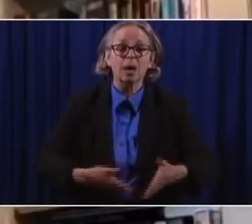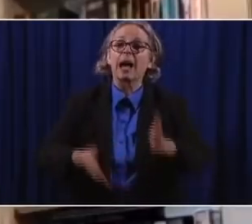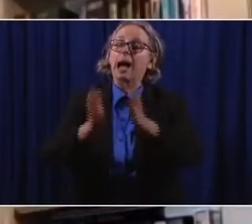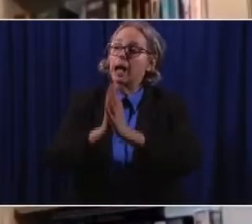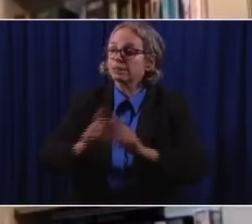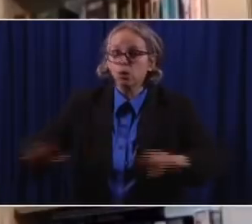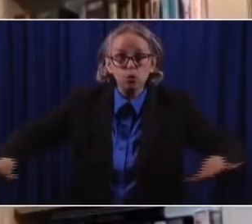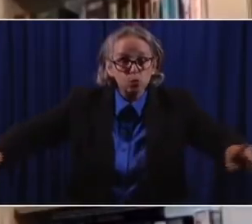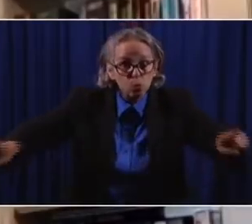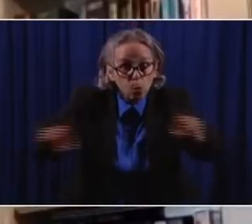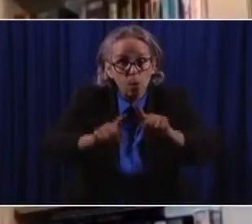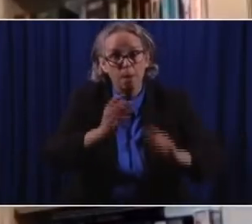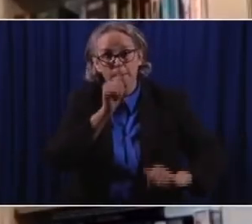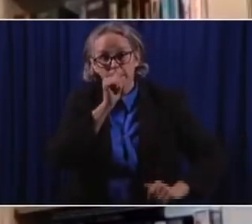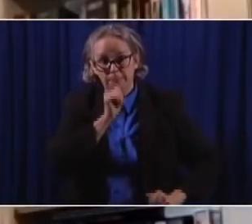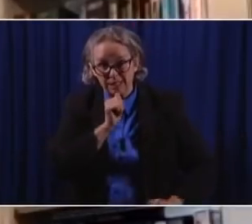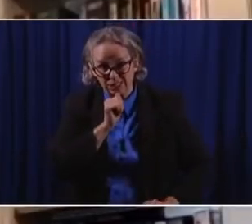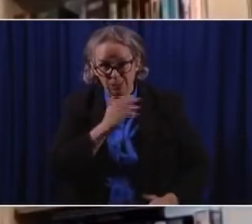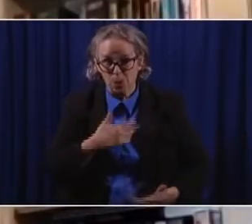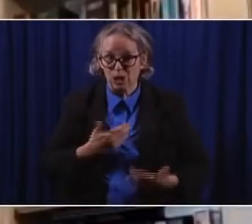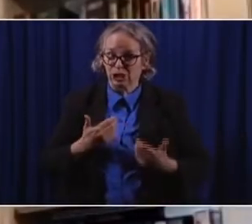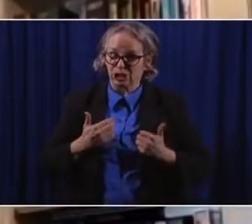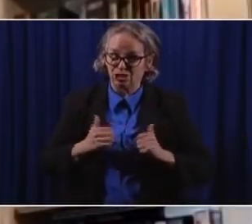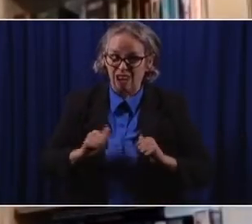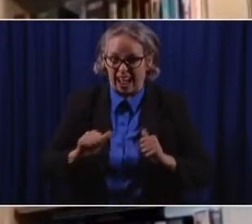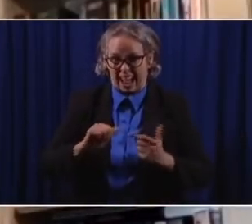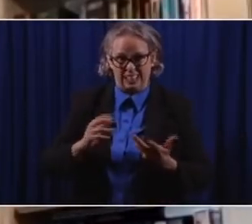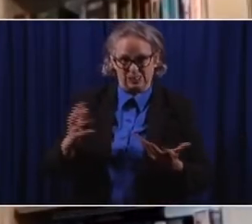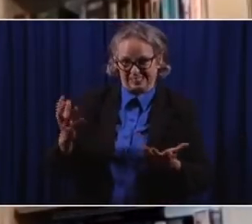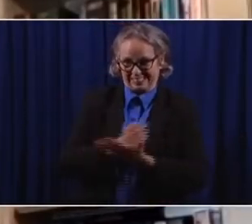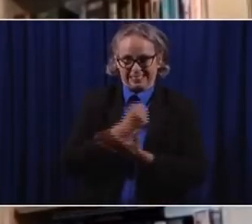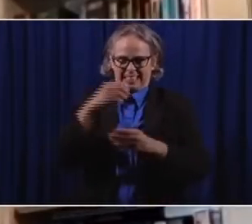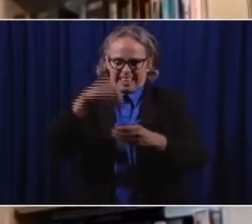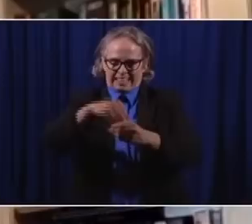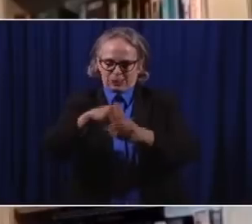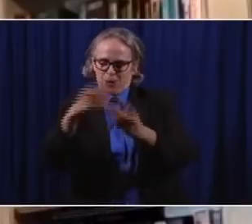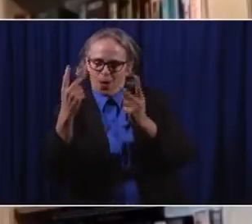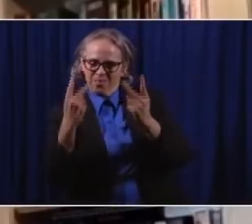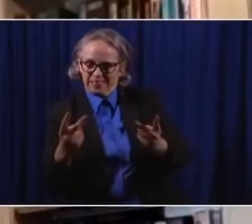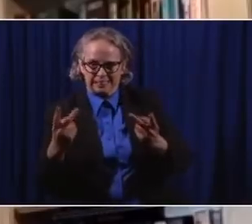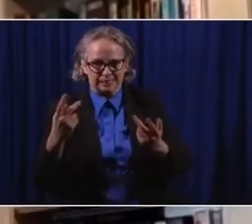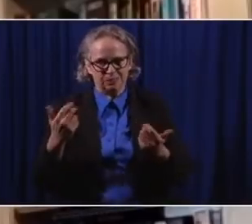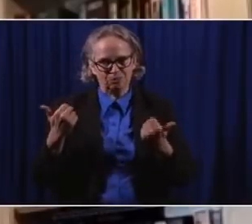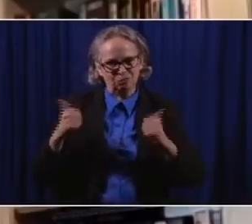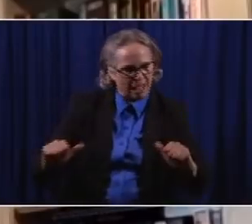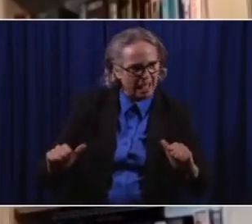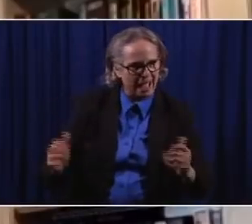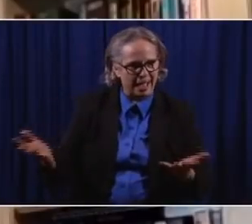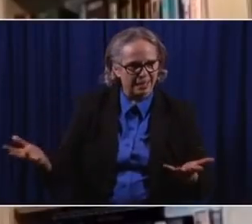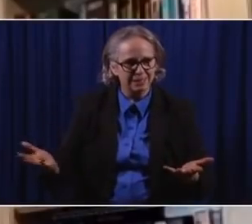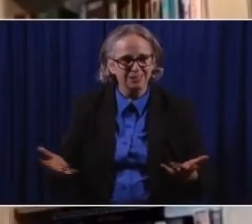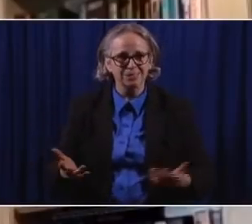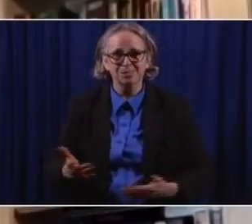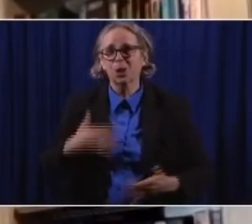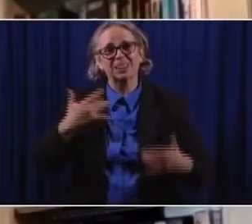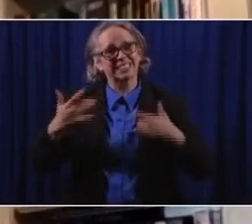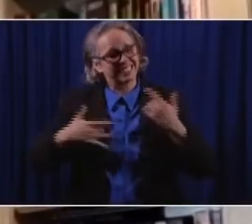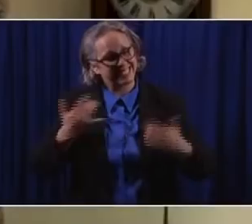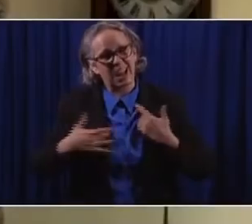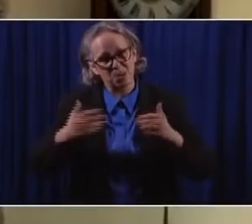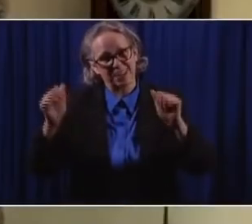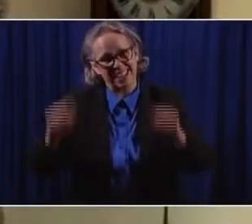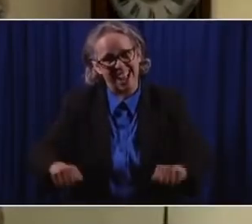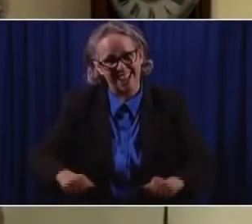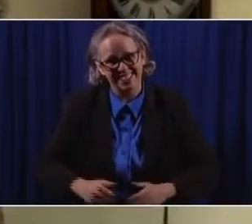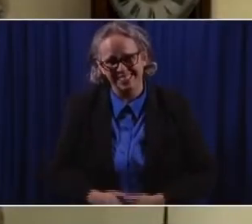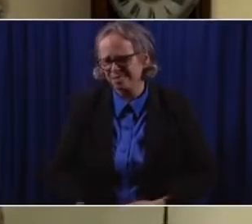do try and do it as safely as possible. But we, of course, are very appreciative that we can do it. Director, thank